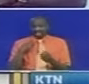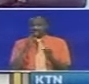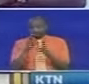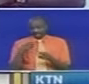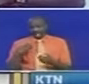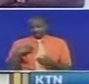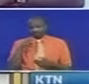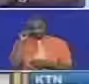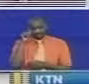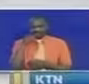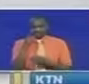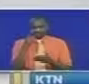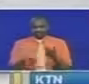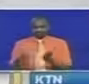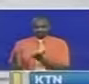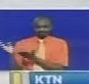Omondi.